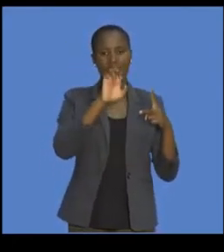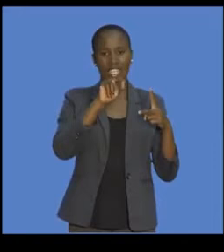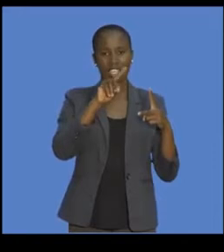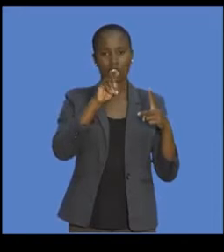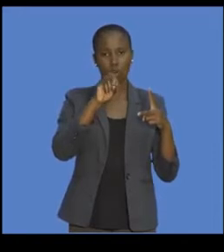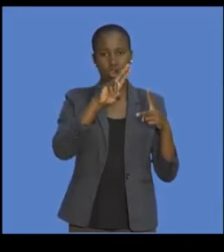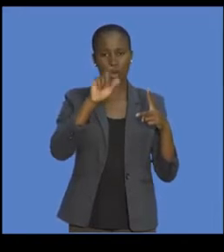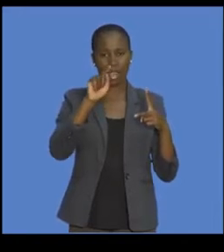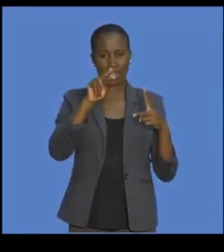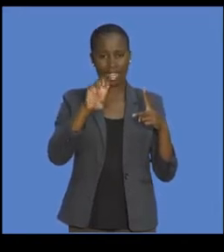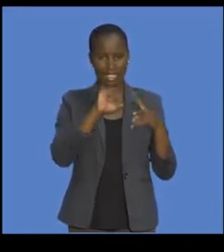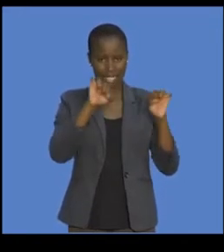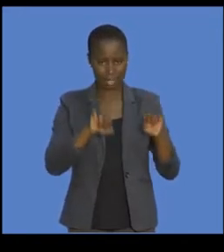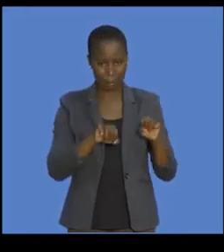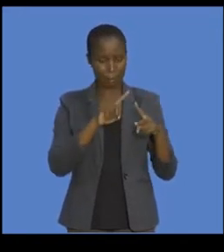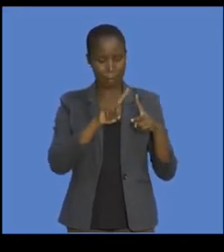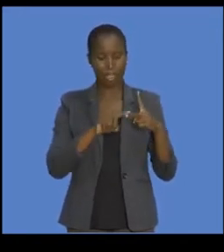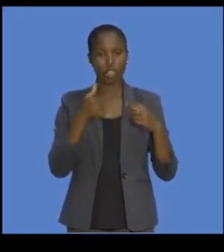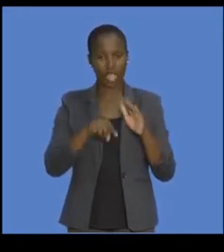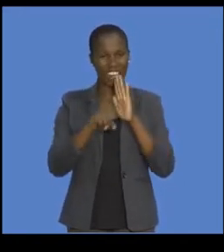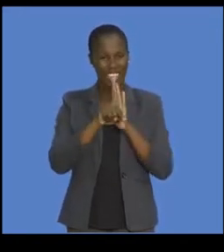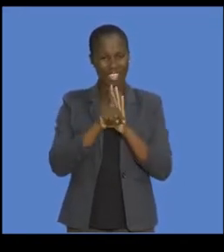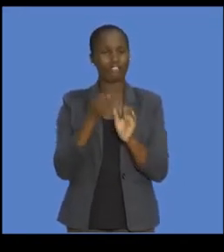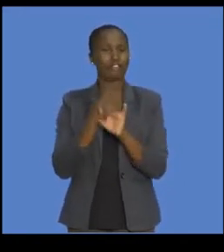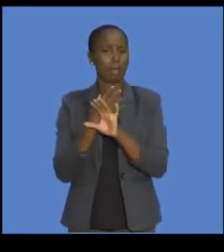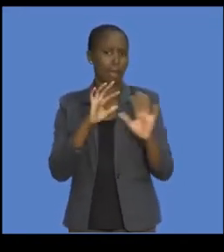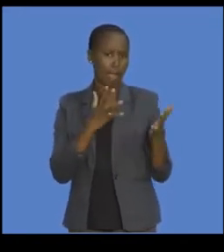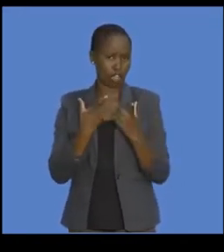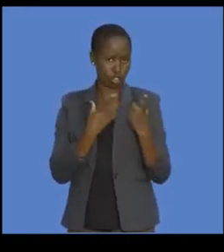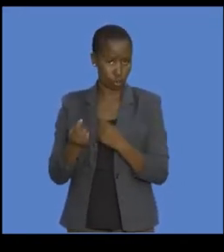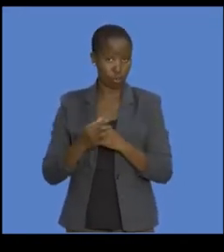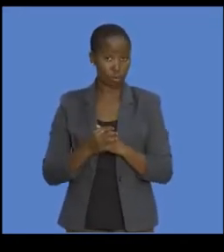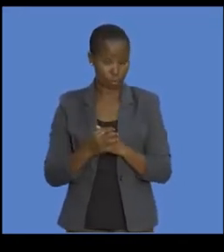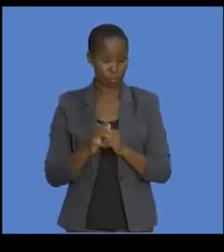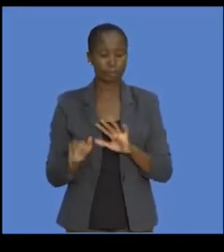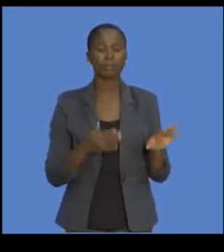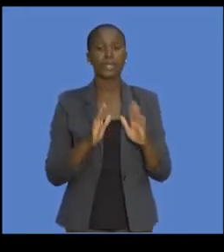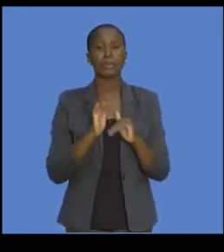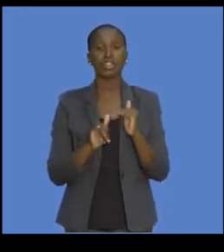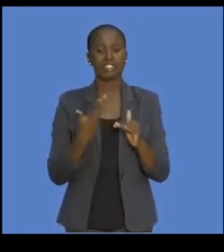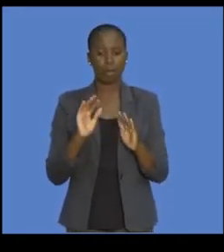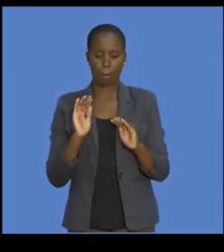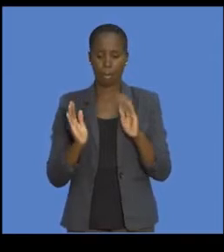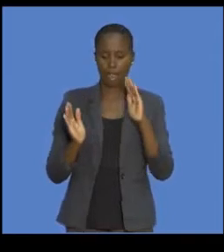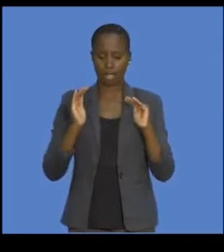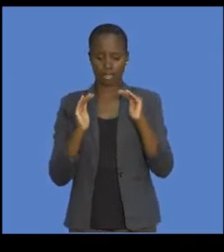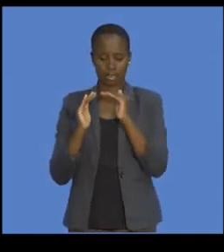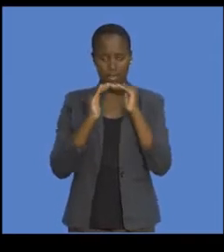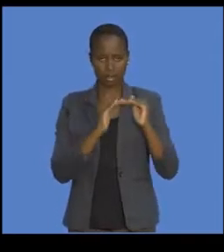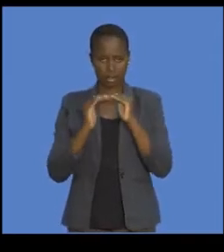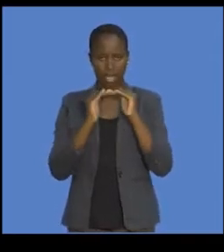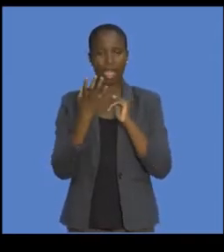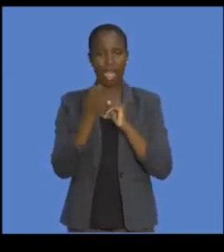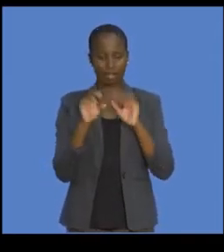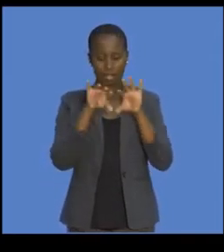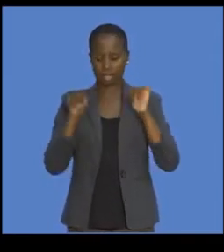the concept of negative feedback. So getting back to the process of balance and equilibrium. So as I mentioned, there are two systems